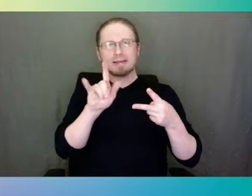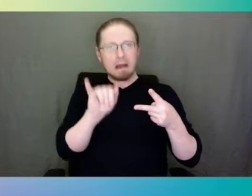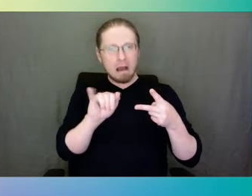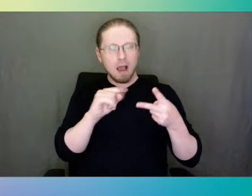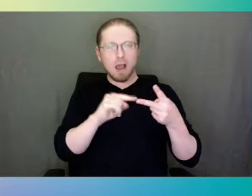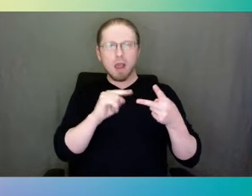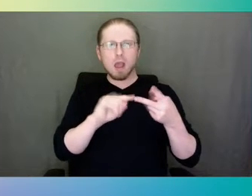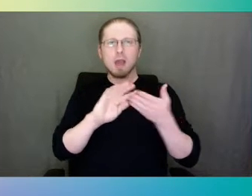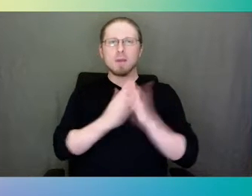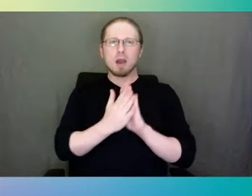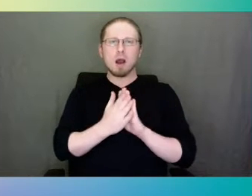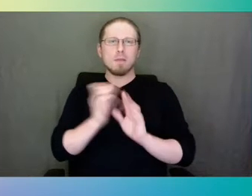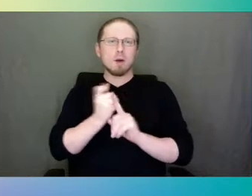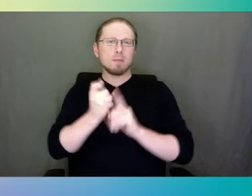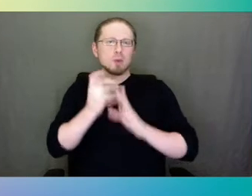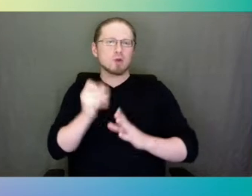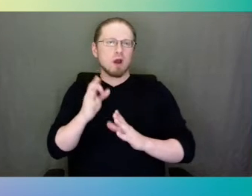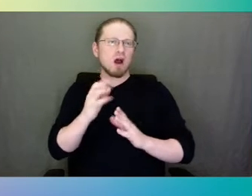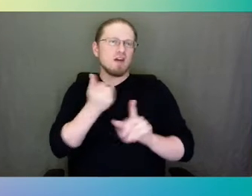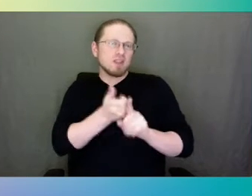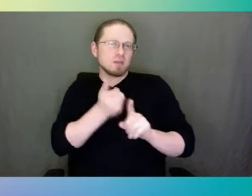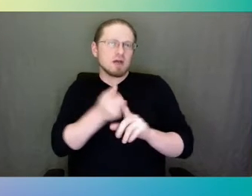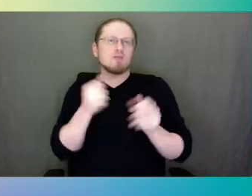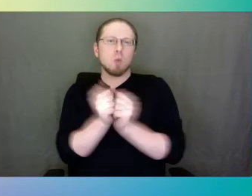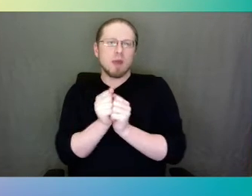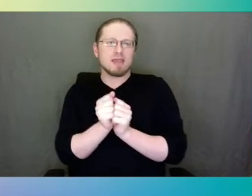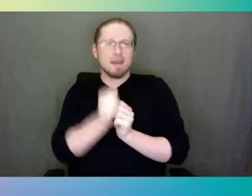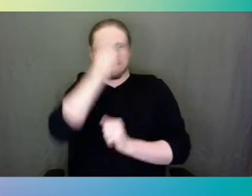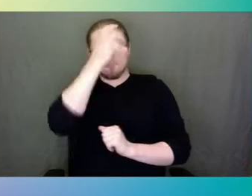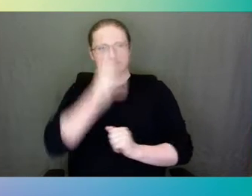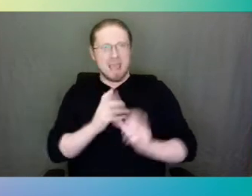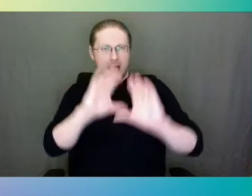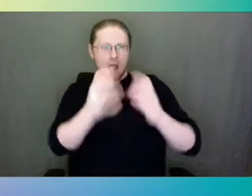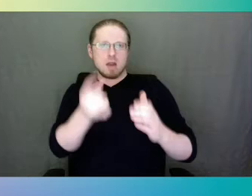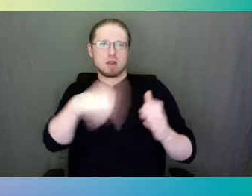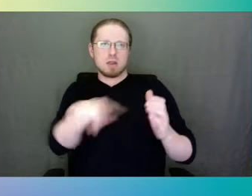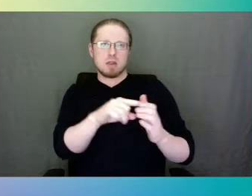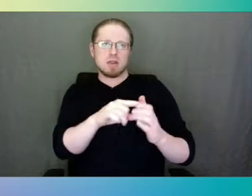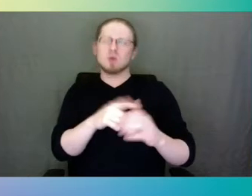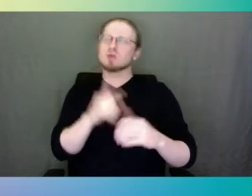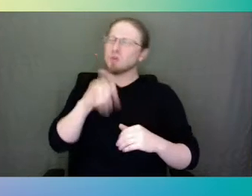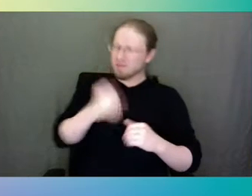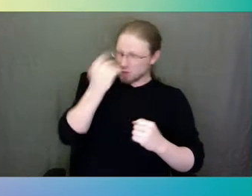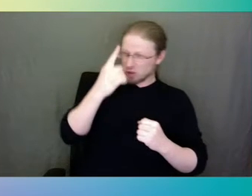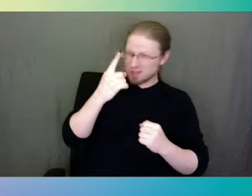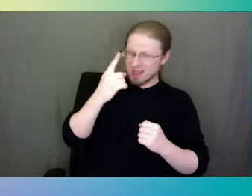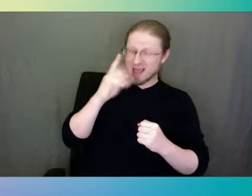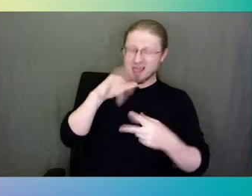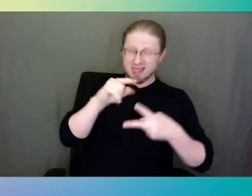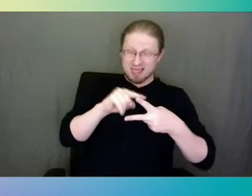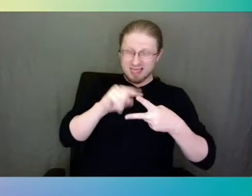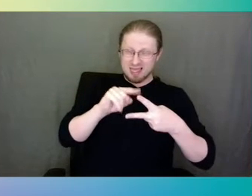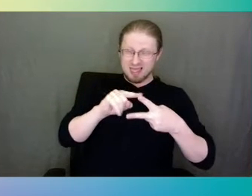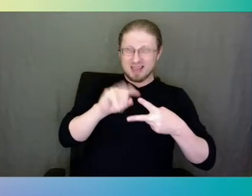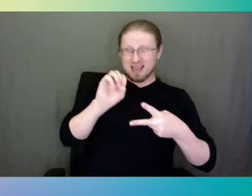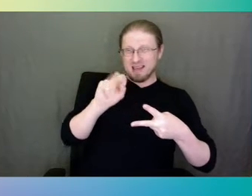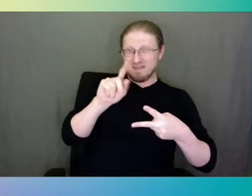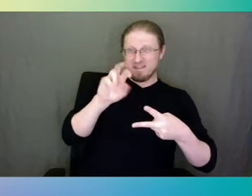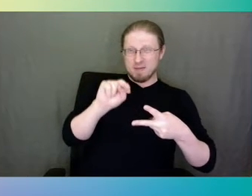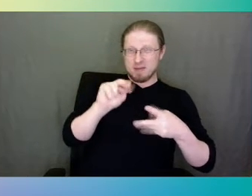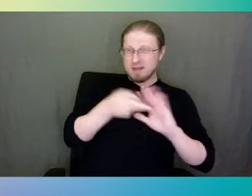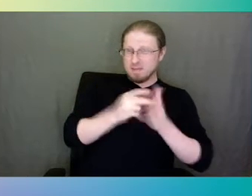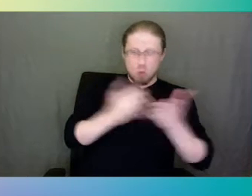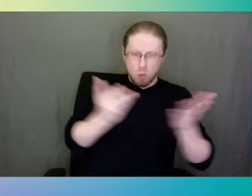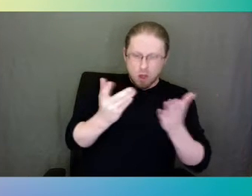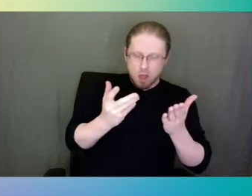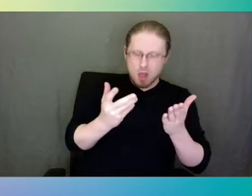definition of effeminate at the time. And the definition of an effeminate at the time basically meant lazy, slothful, things that they